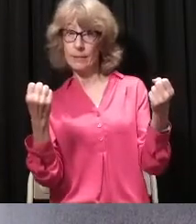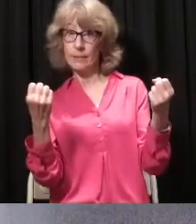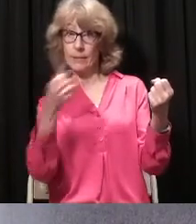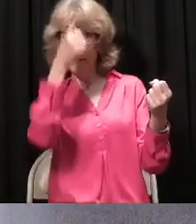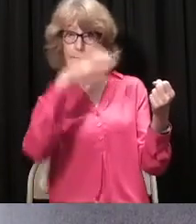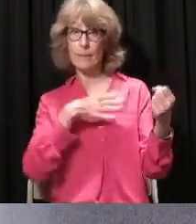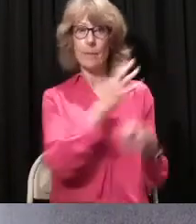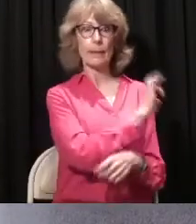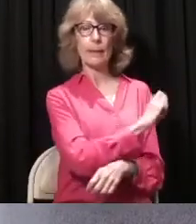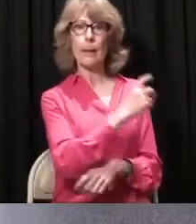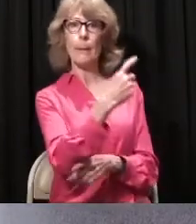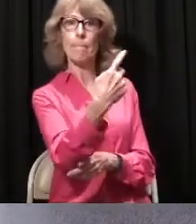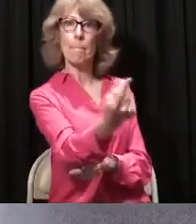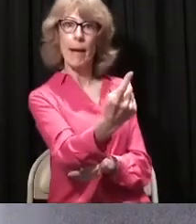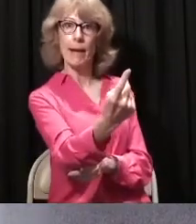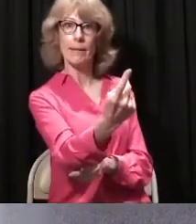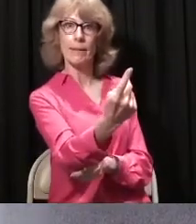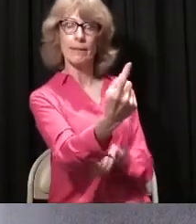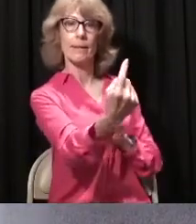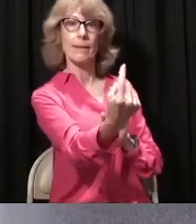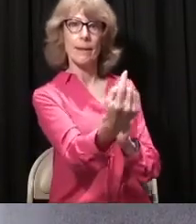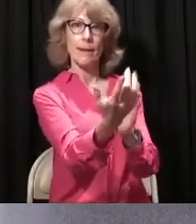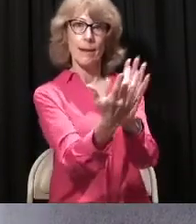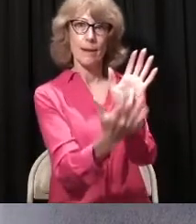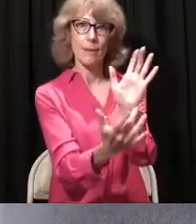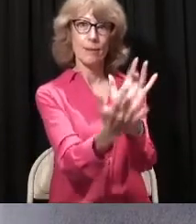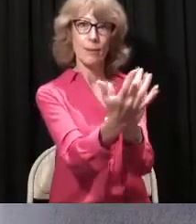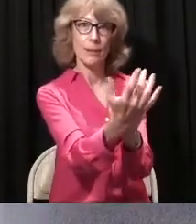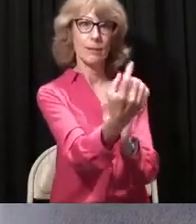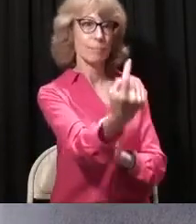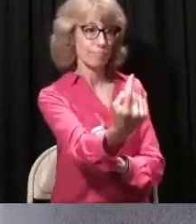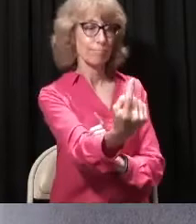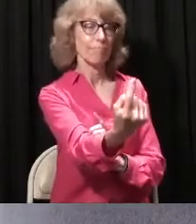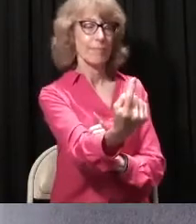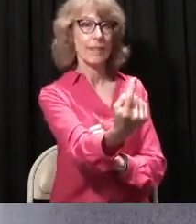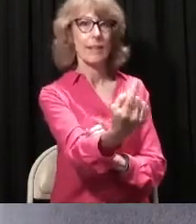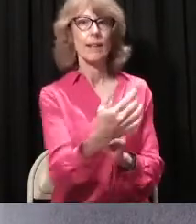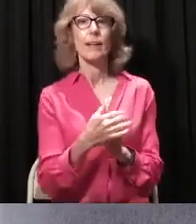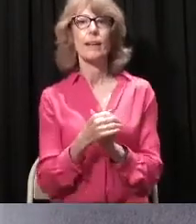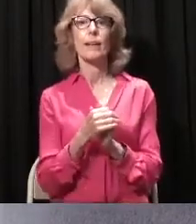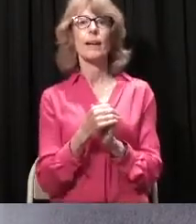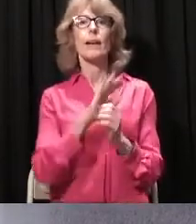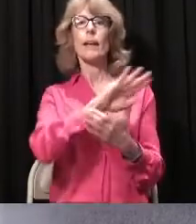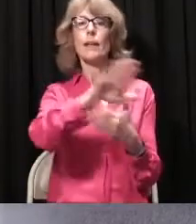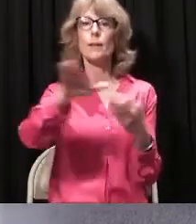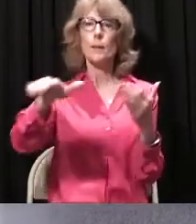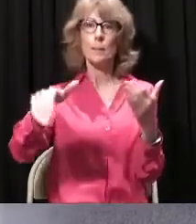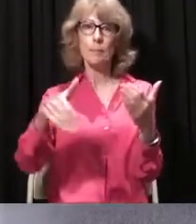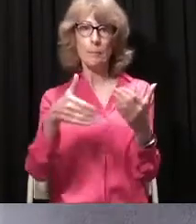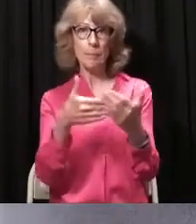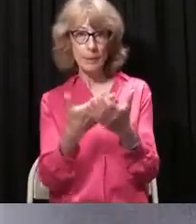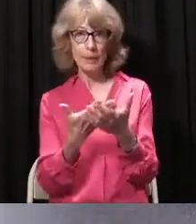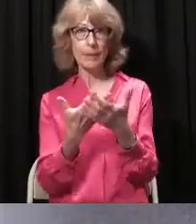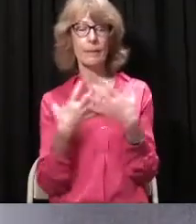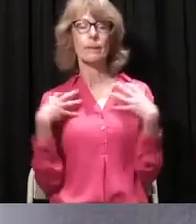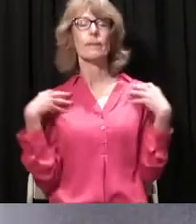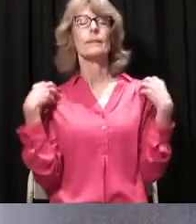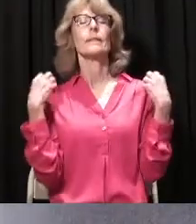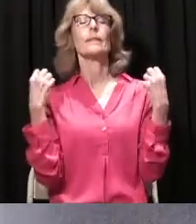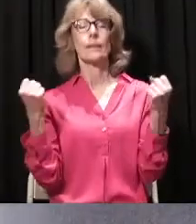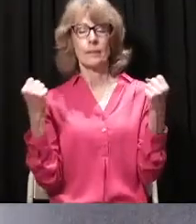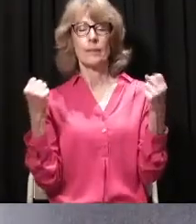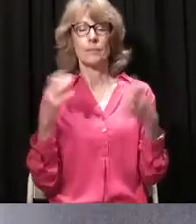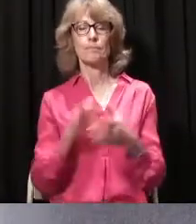you. So I read a book several years ago. It was a really good book. I would highly encourage anybody to read this book. It's called Power of